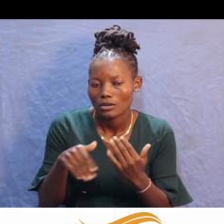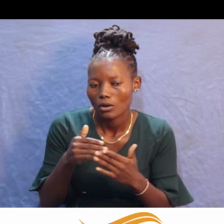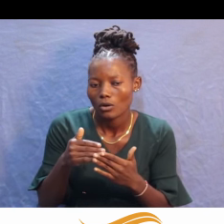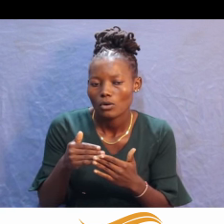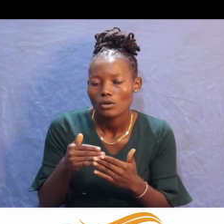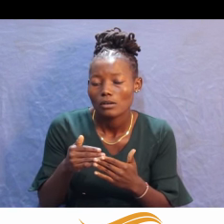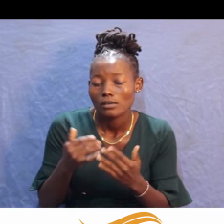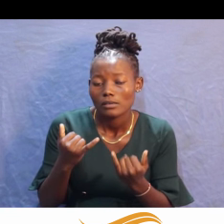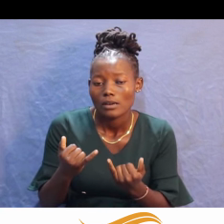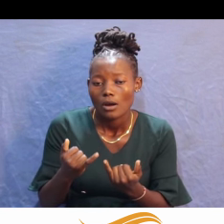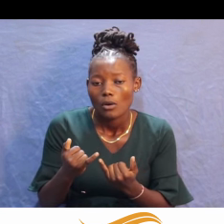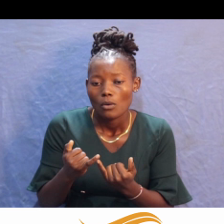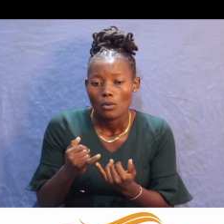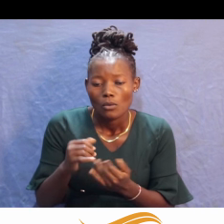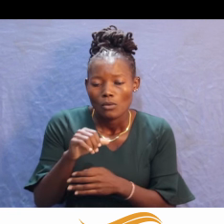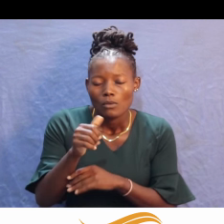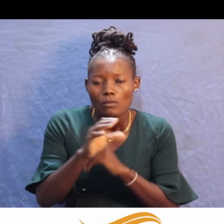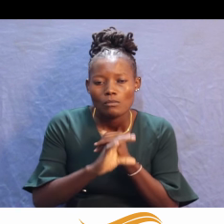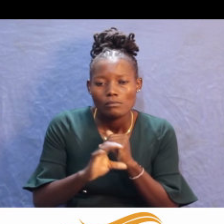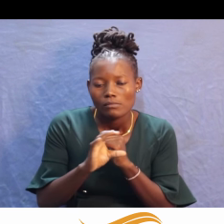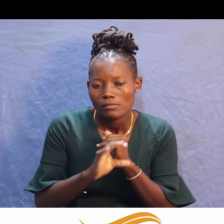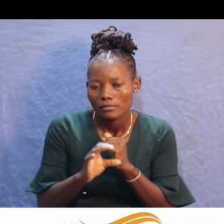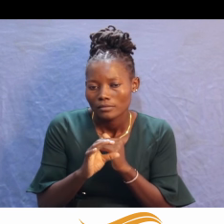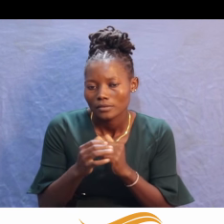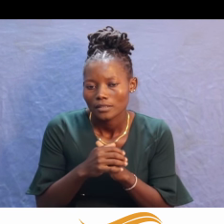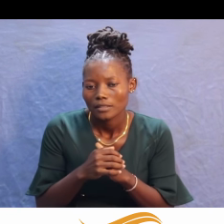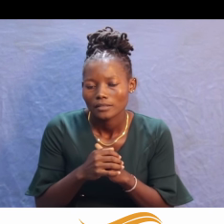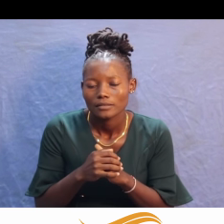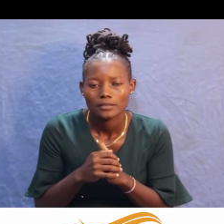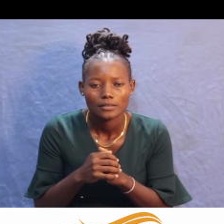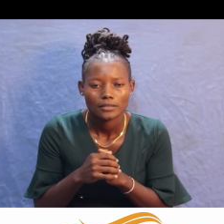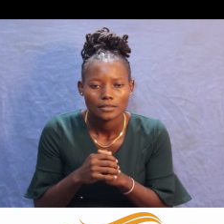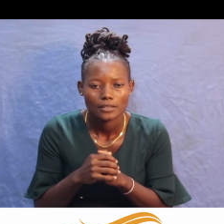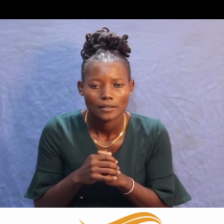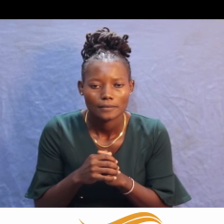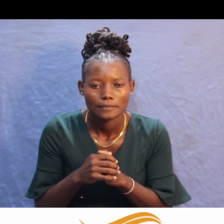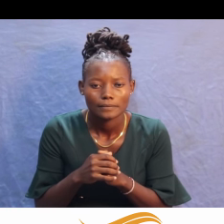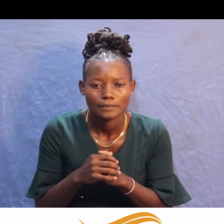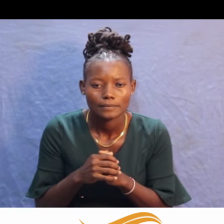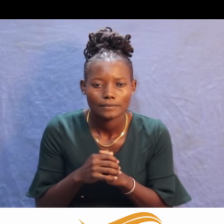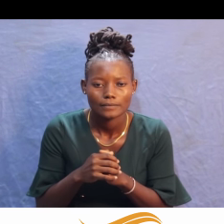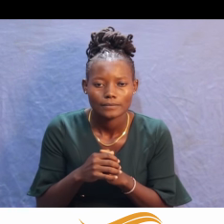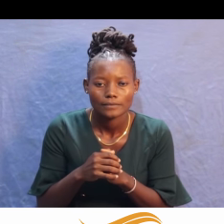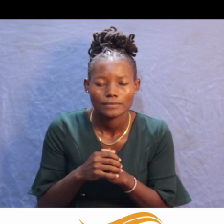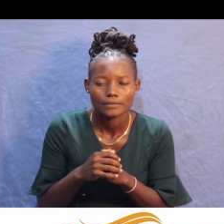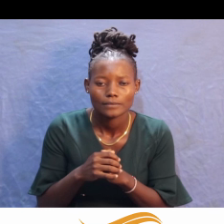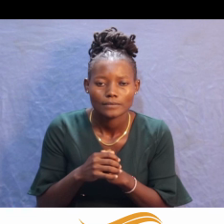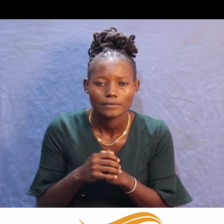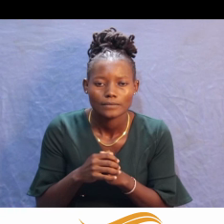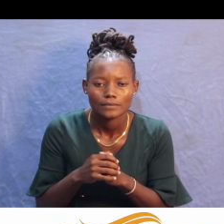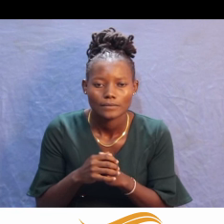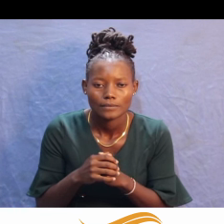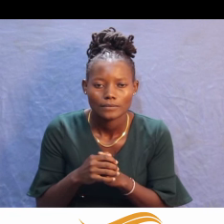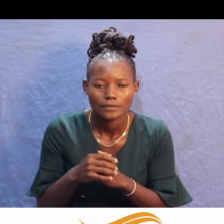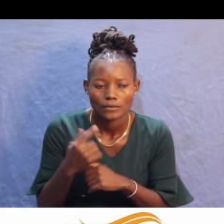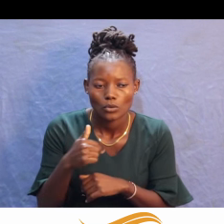over here and in other countries is our food choices. And obesity is a